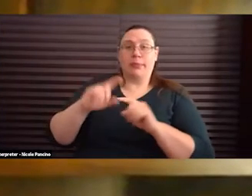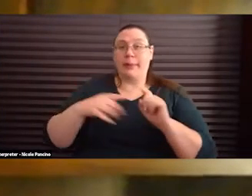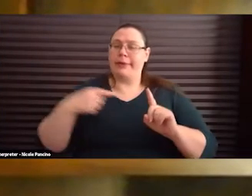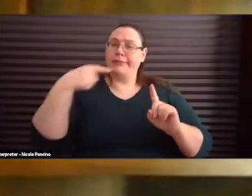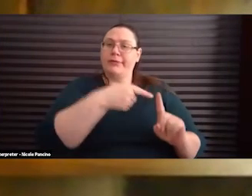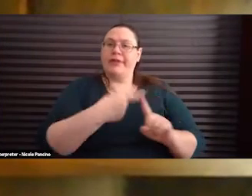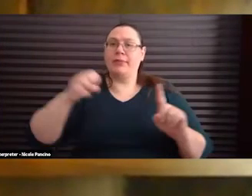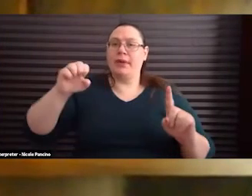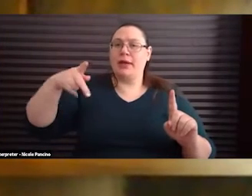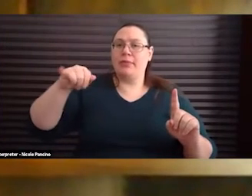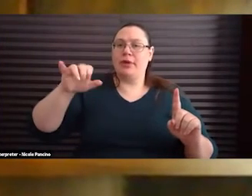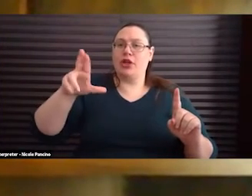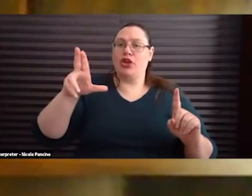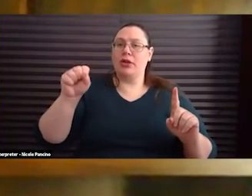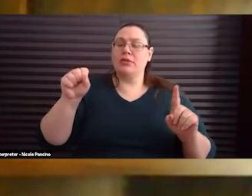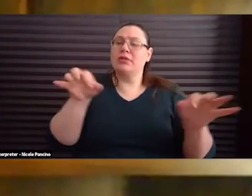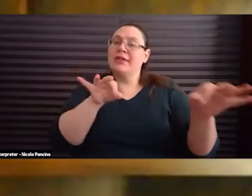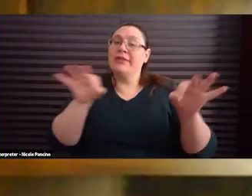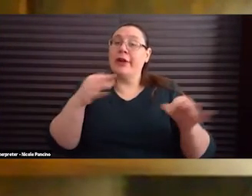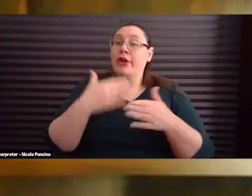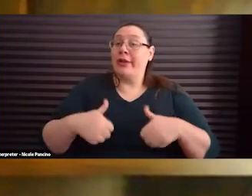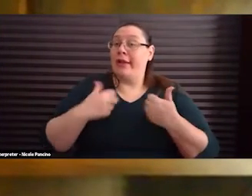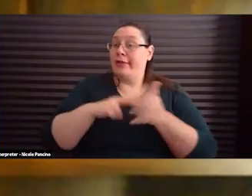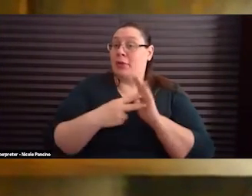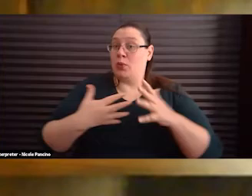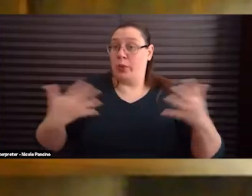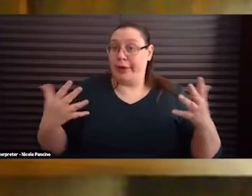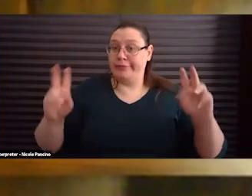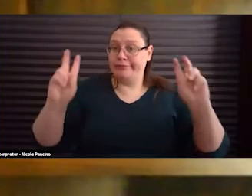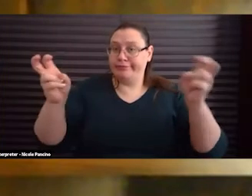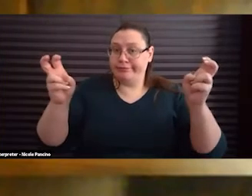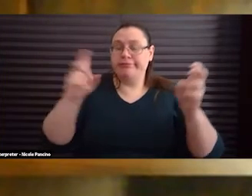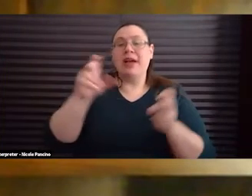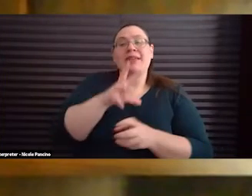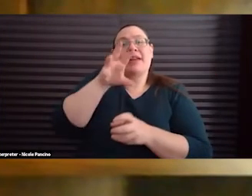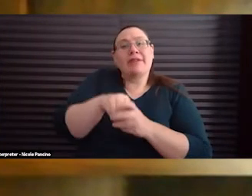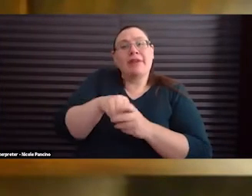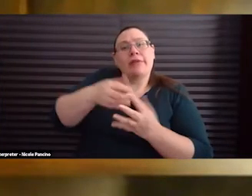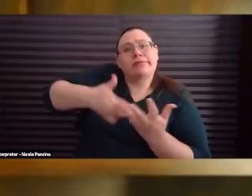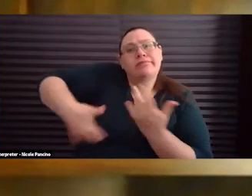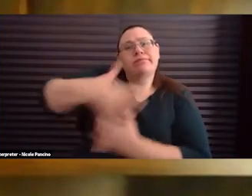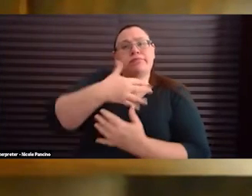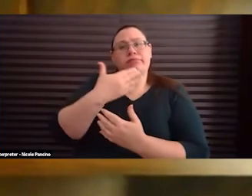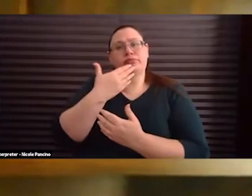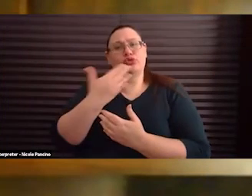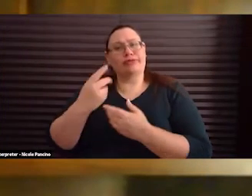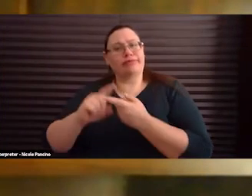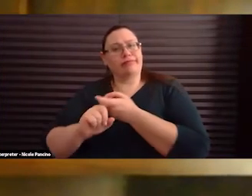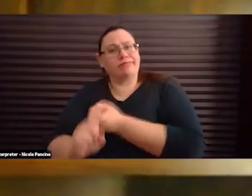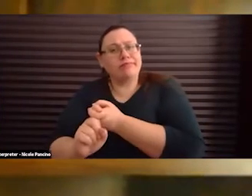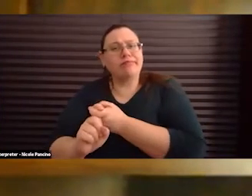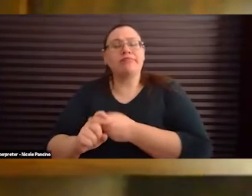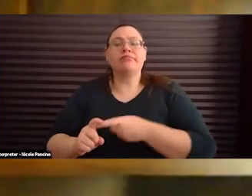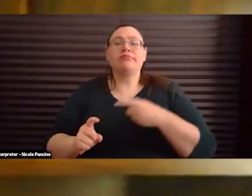defined the good life in the following way. It must involve the company of good friends. It must have the